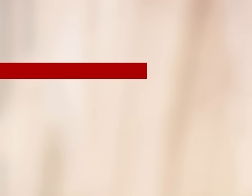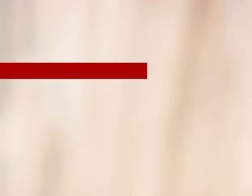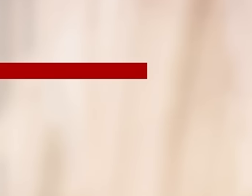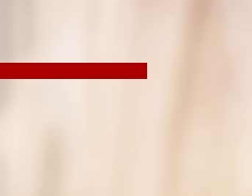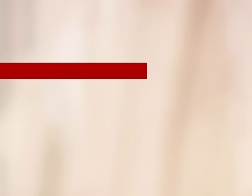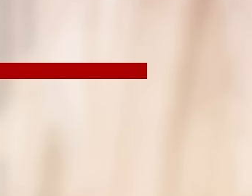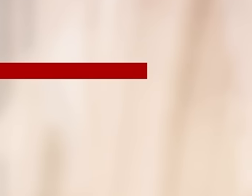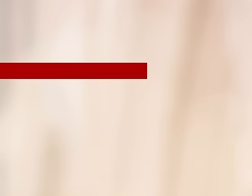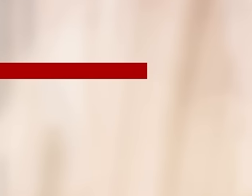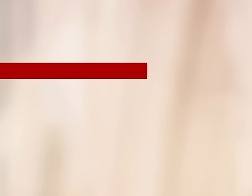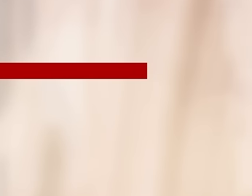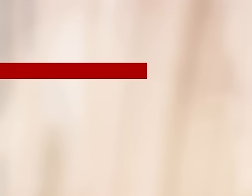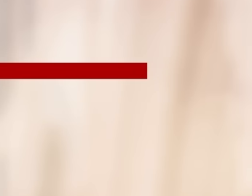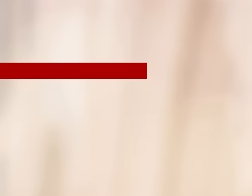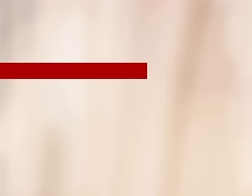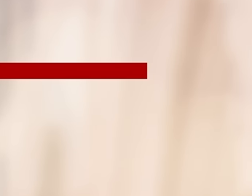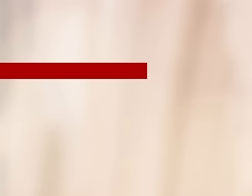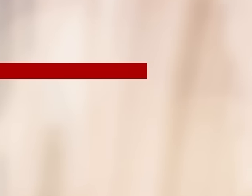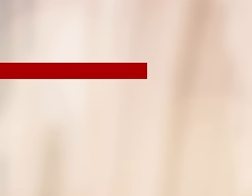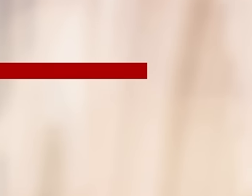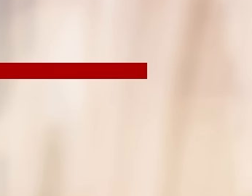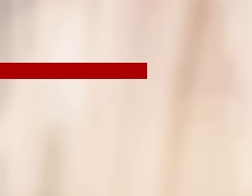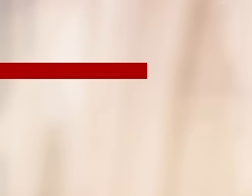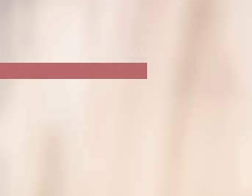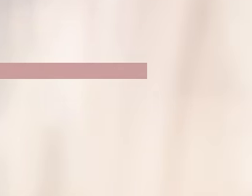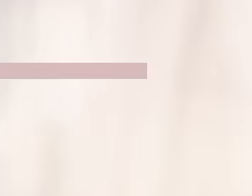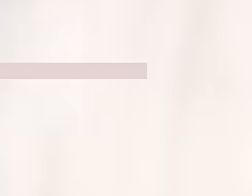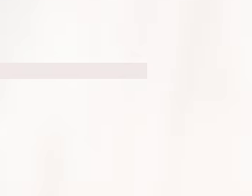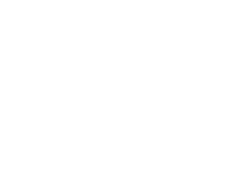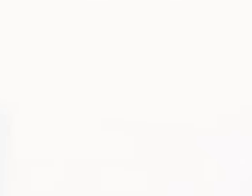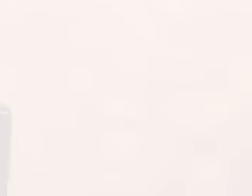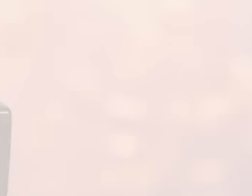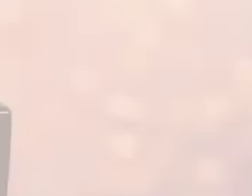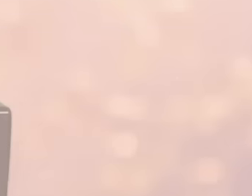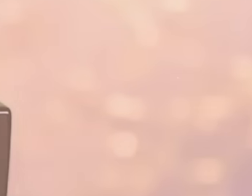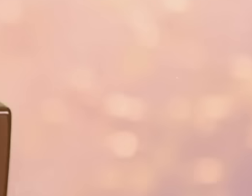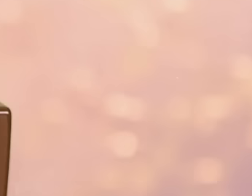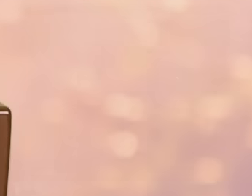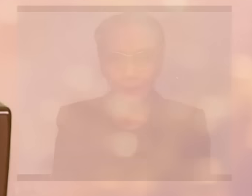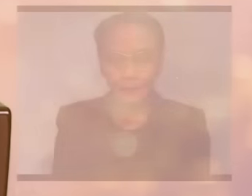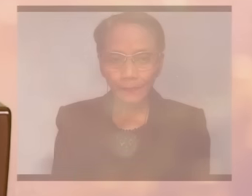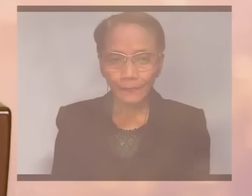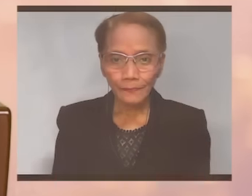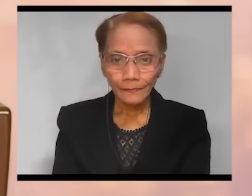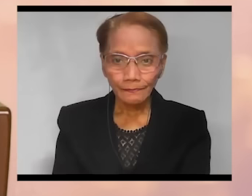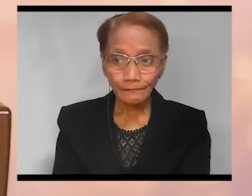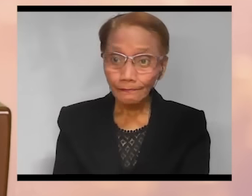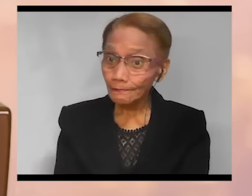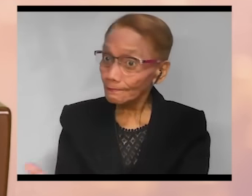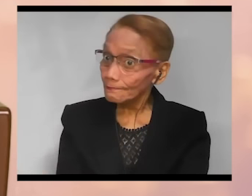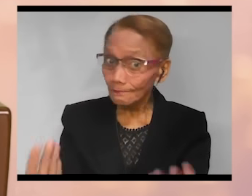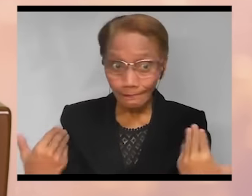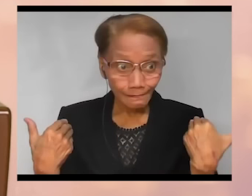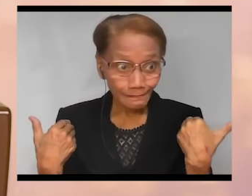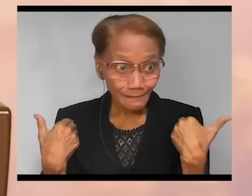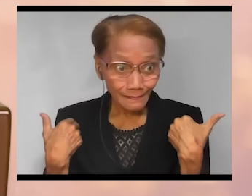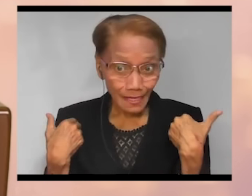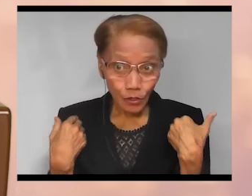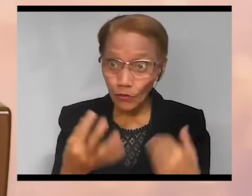The Gospel of the Lord. there is food for